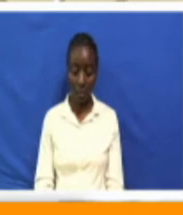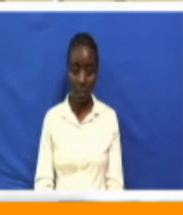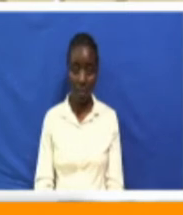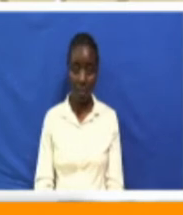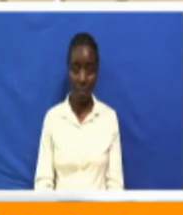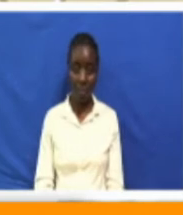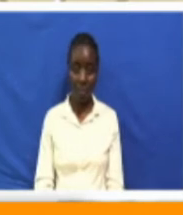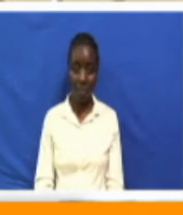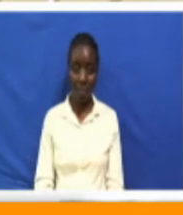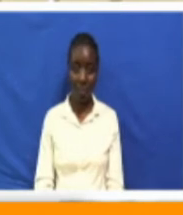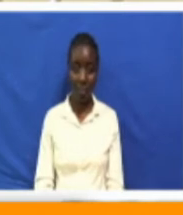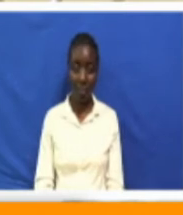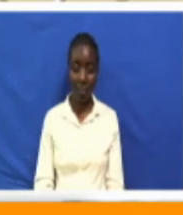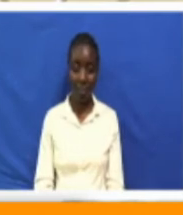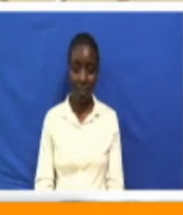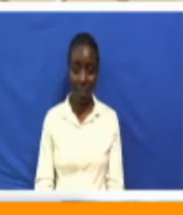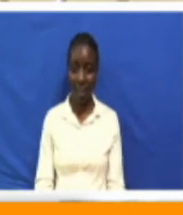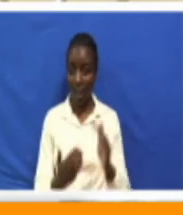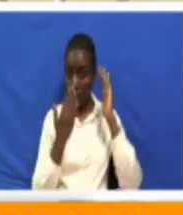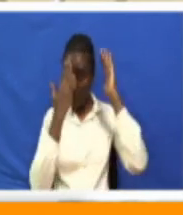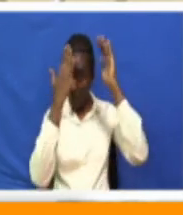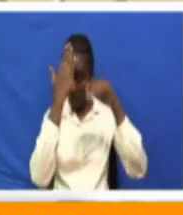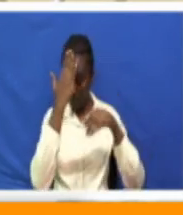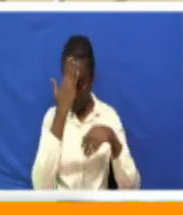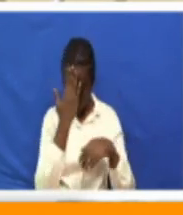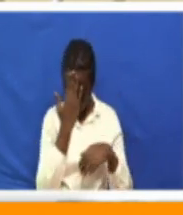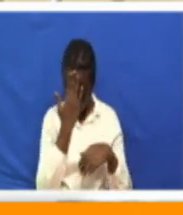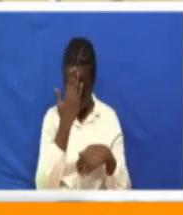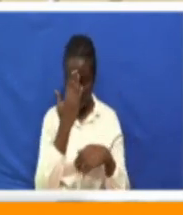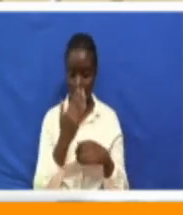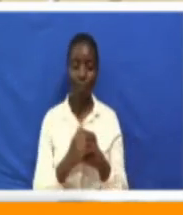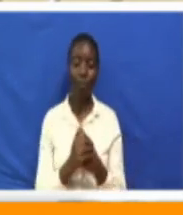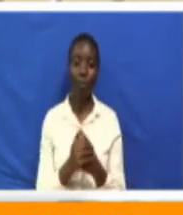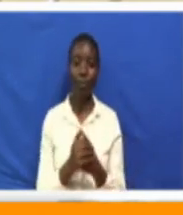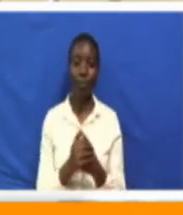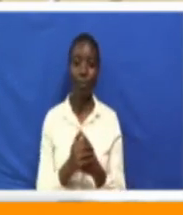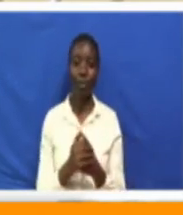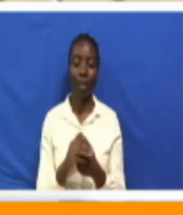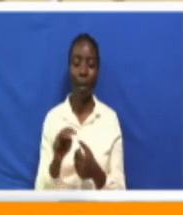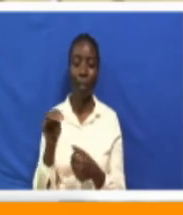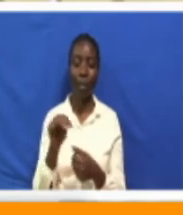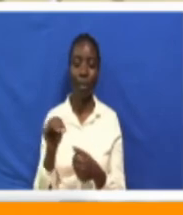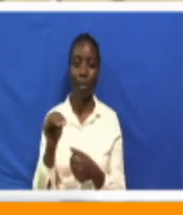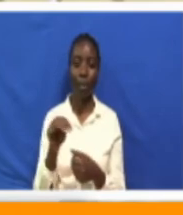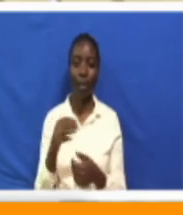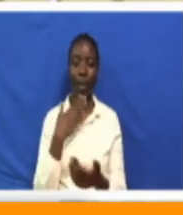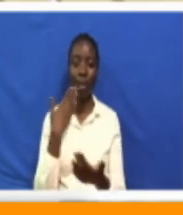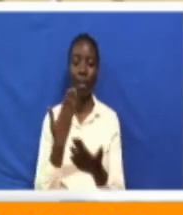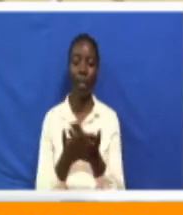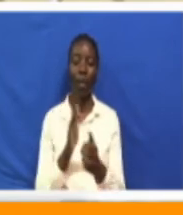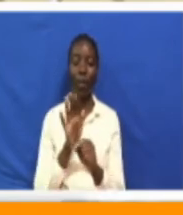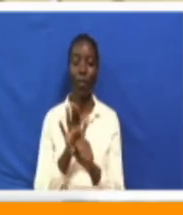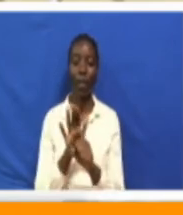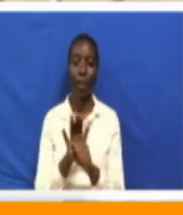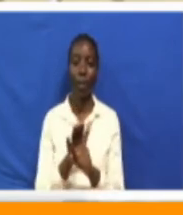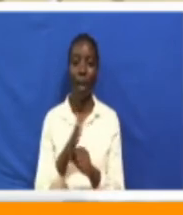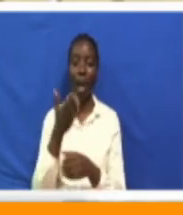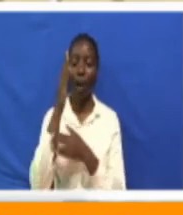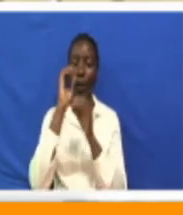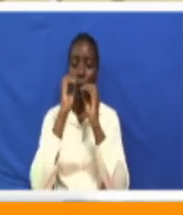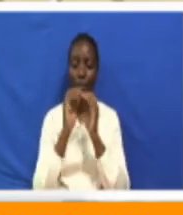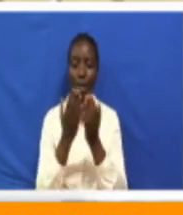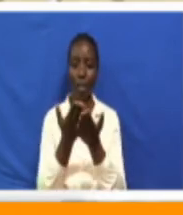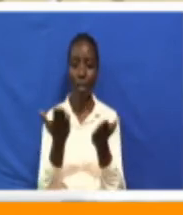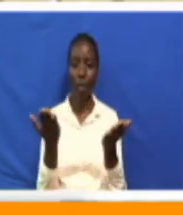Philip anjola most Reverend ad Bishop of the accidents of Nairobi Metropolitan thank you very much and God